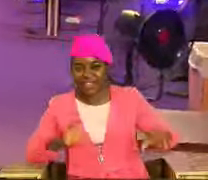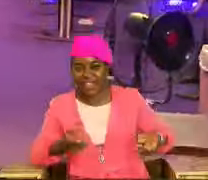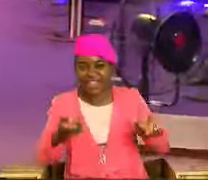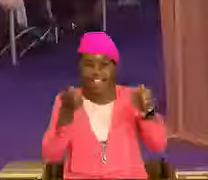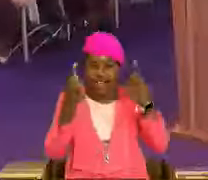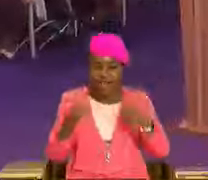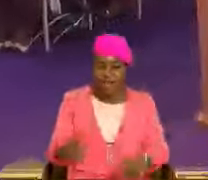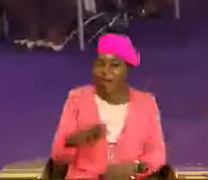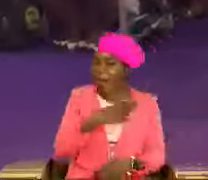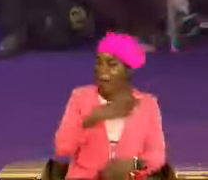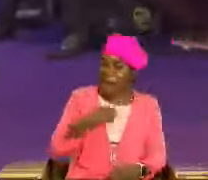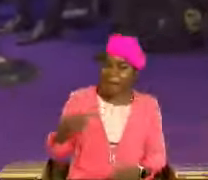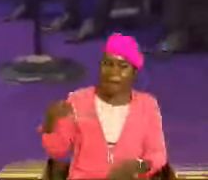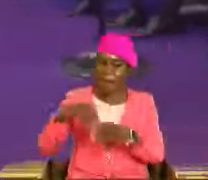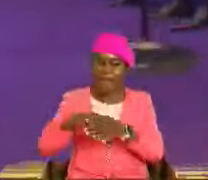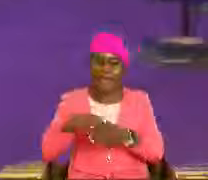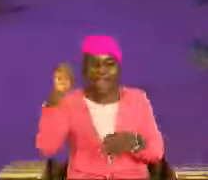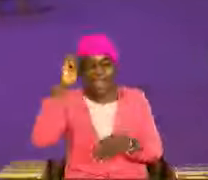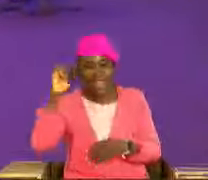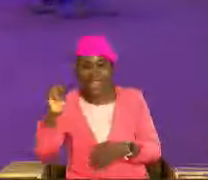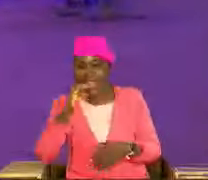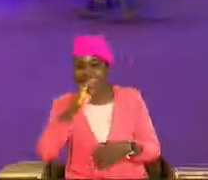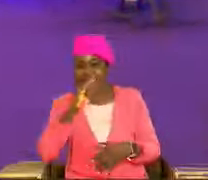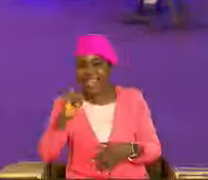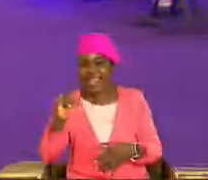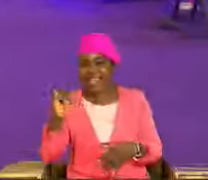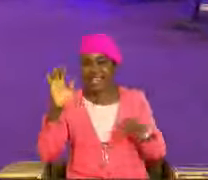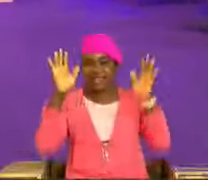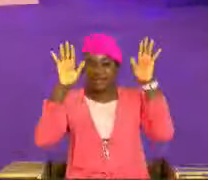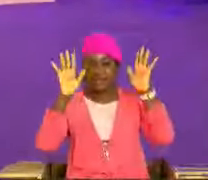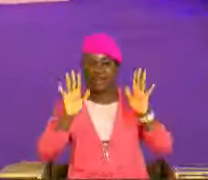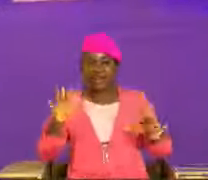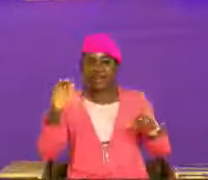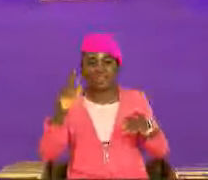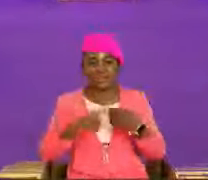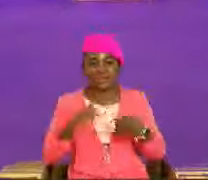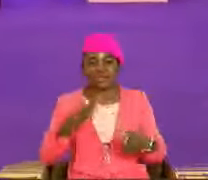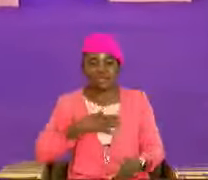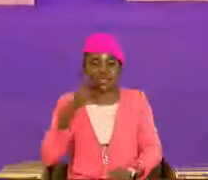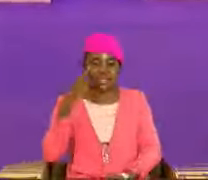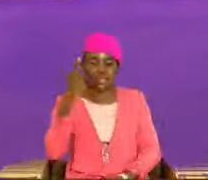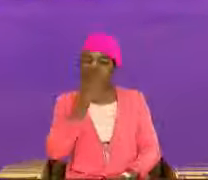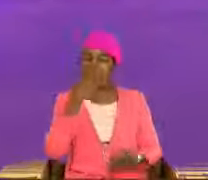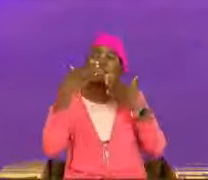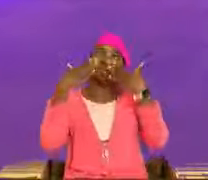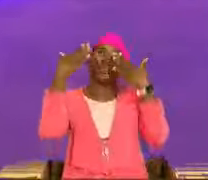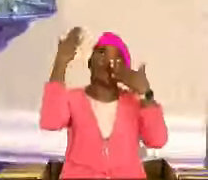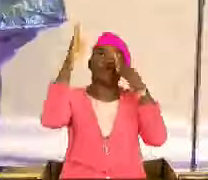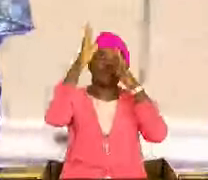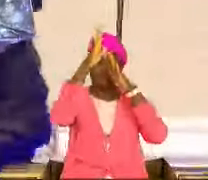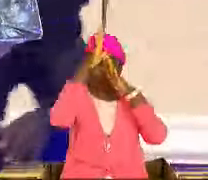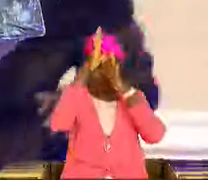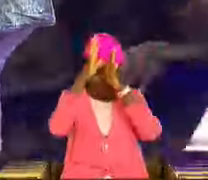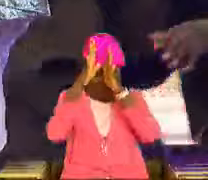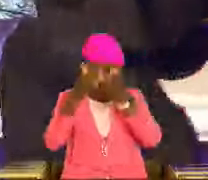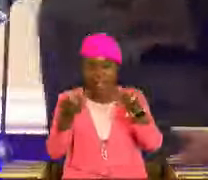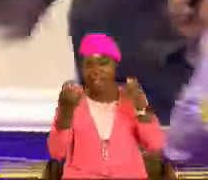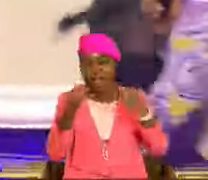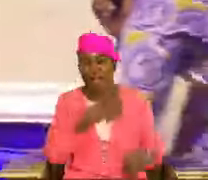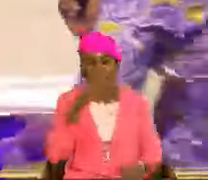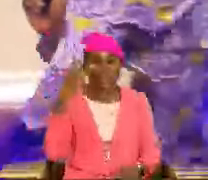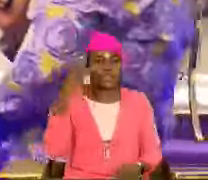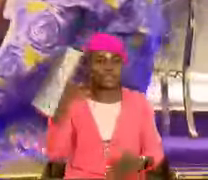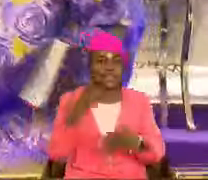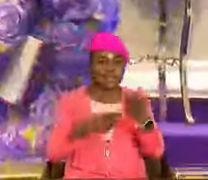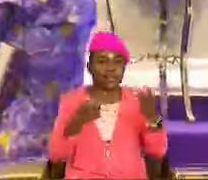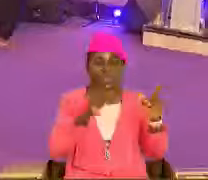done he is marvelous on my side thank you Father come and see what